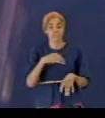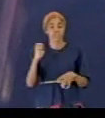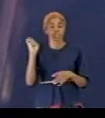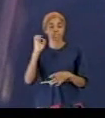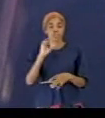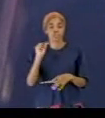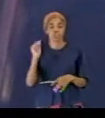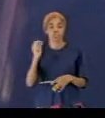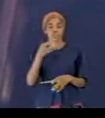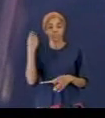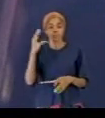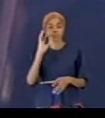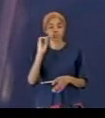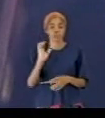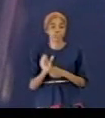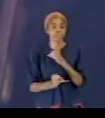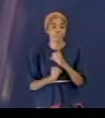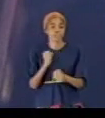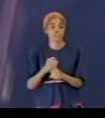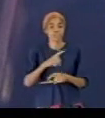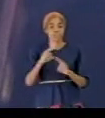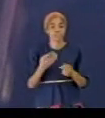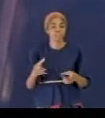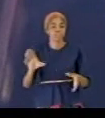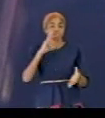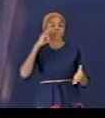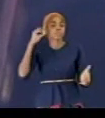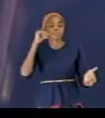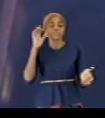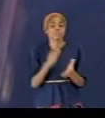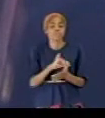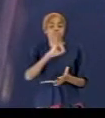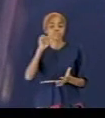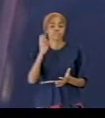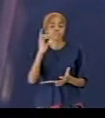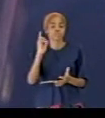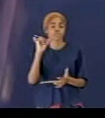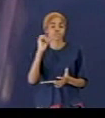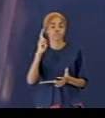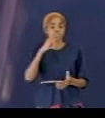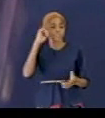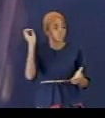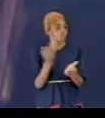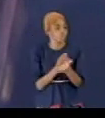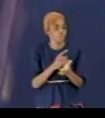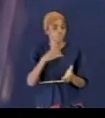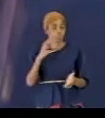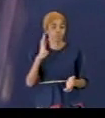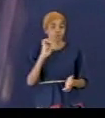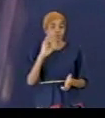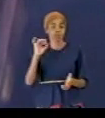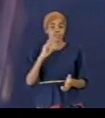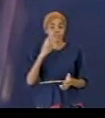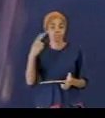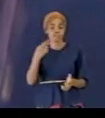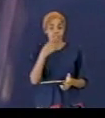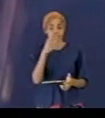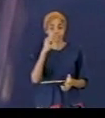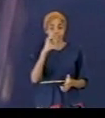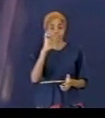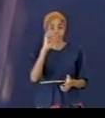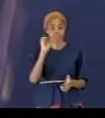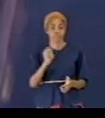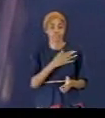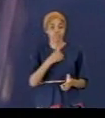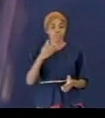was 40 years old when he took to wife Judith, the daughter of Beeri the Hittite, and Bashemath, the daughter of Elon the